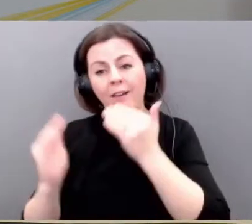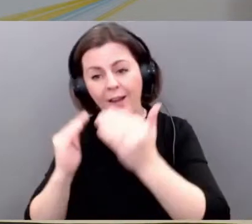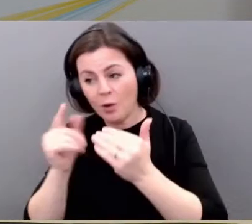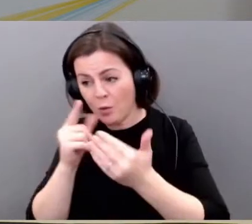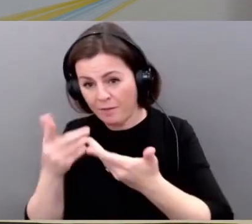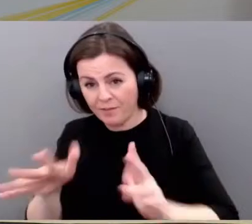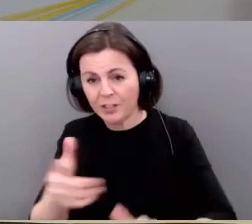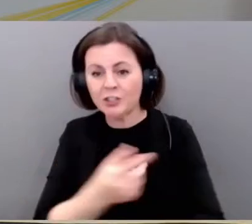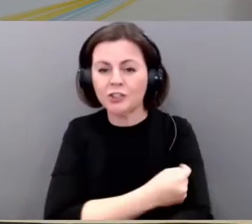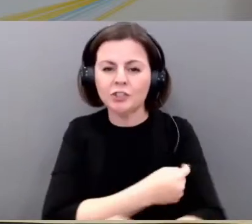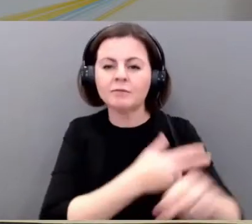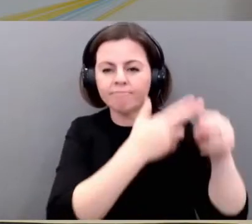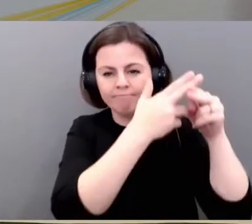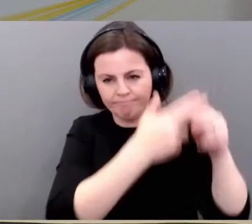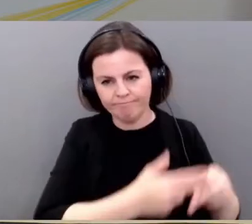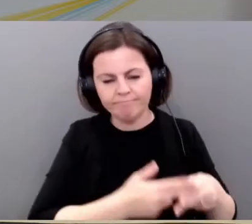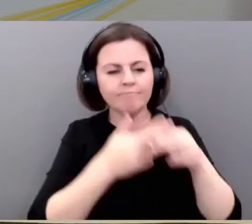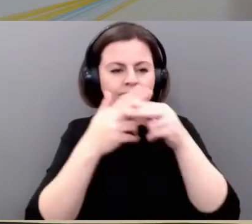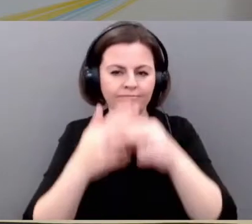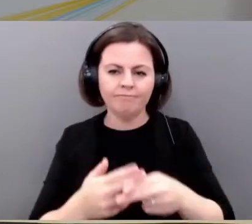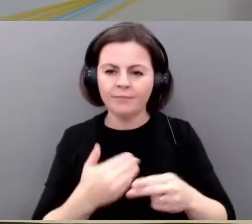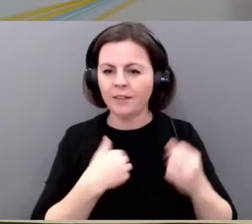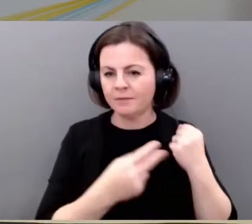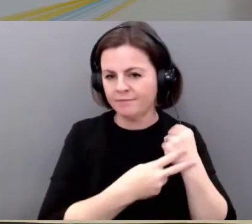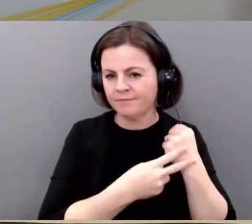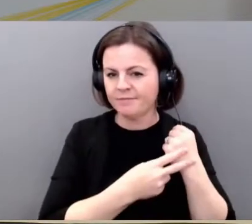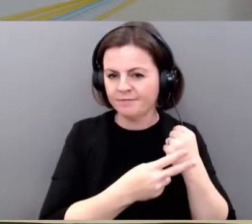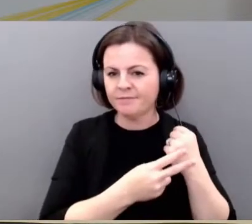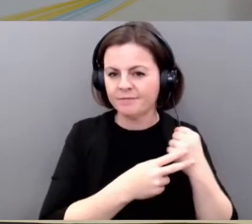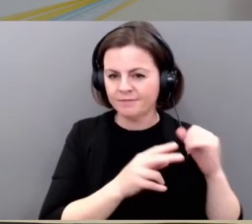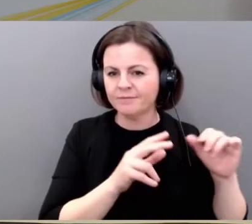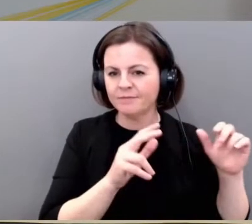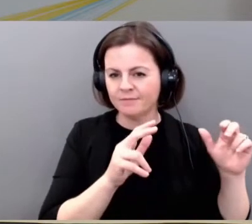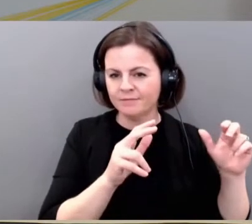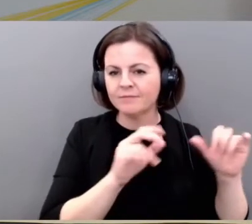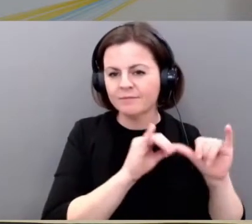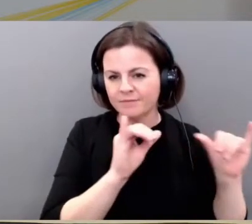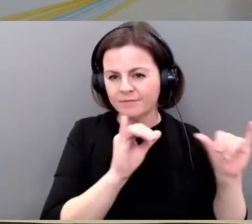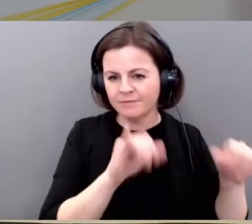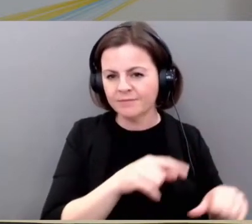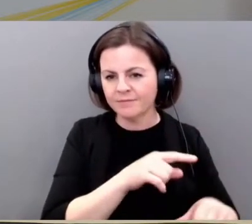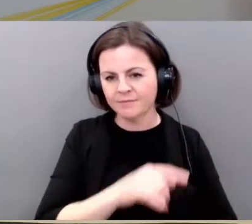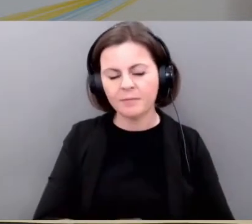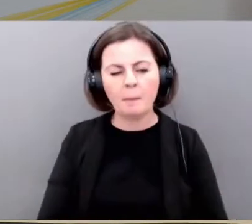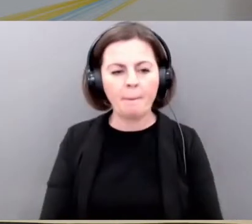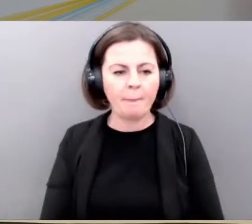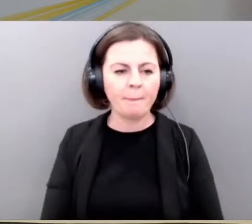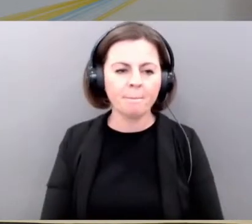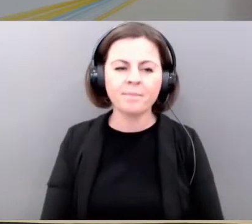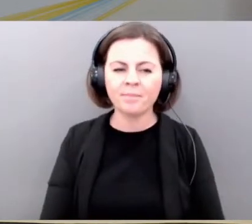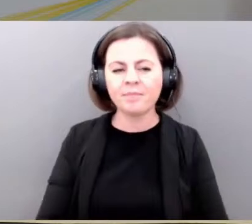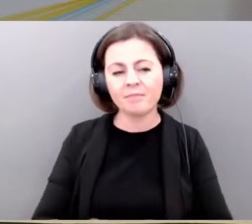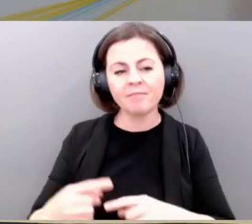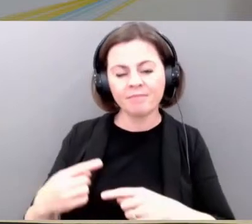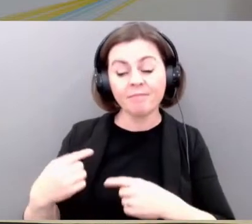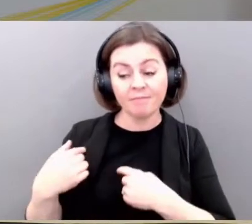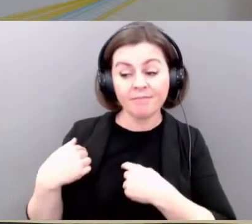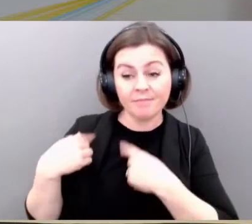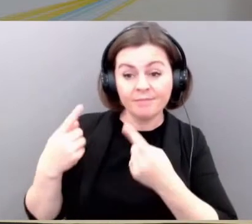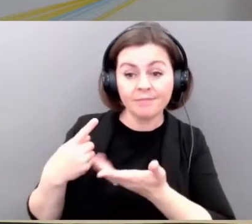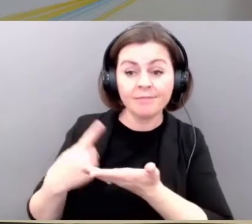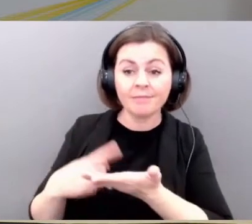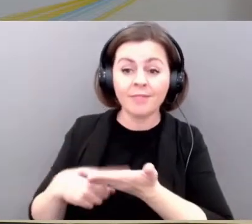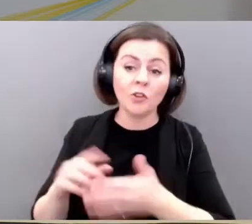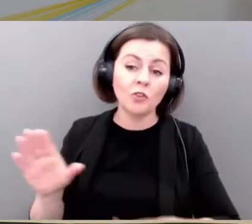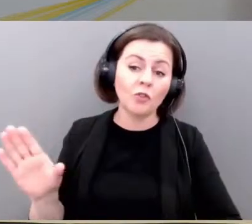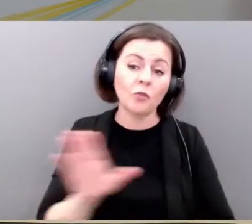track that vaccination well. And but I know it is a discussion that is happening across the country.